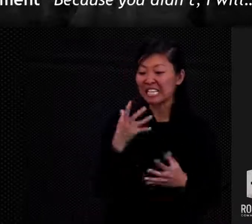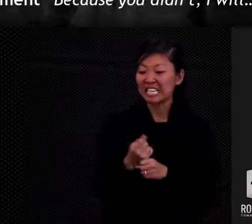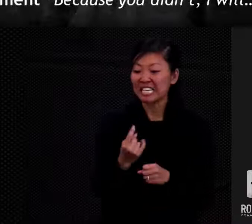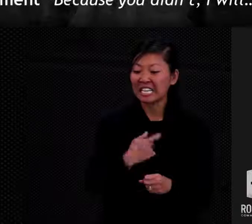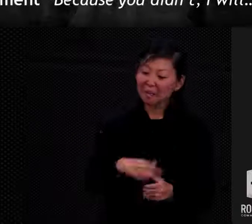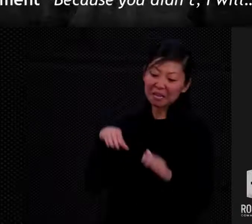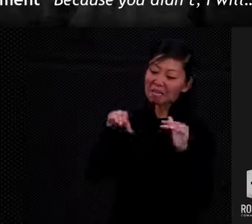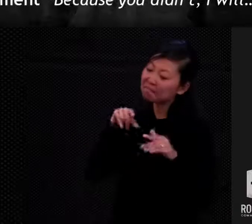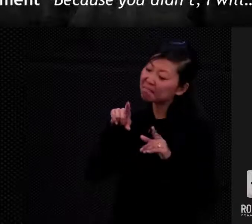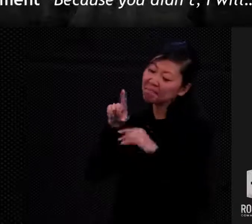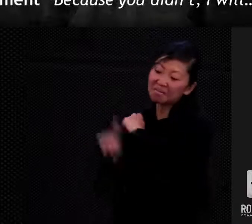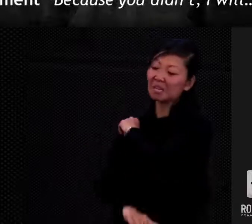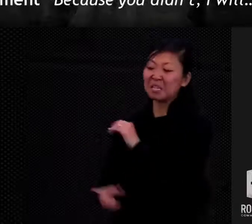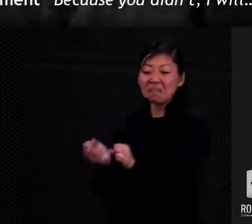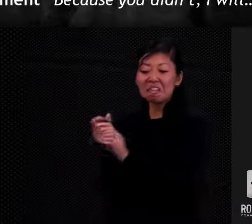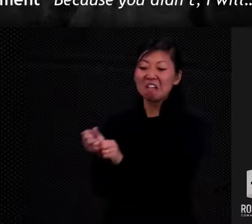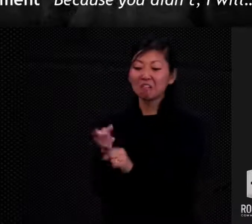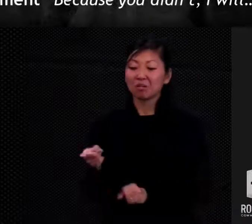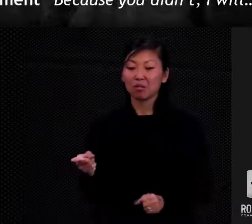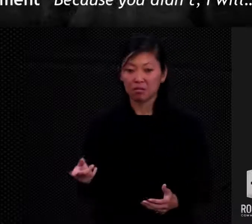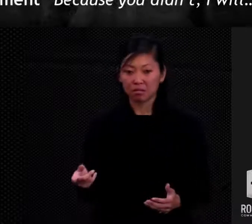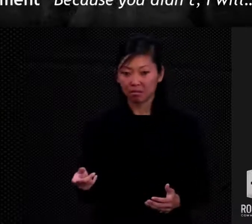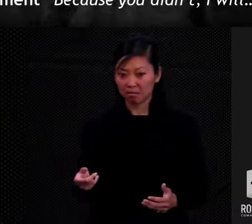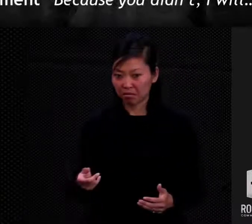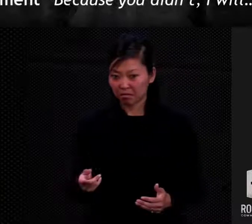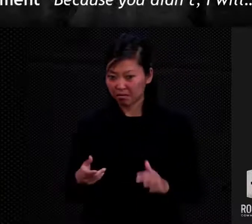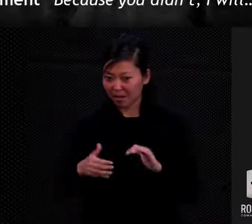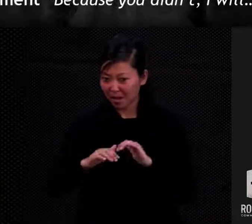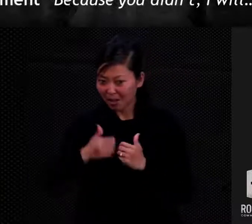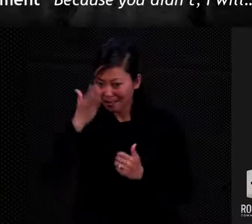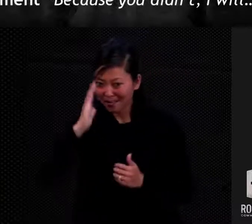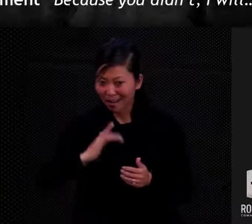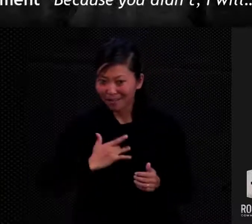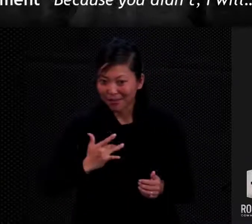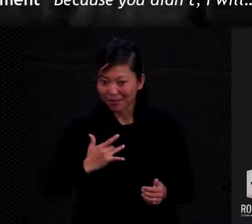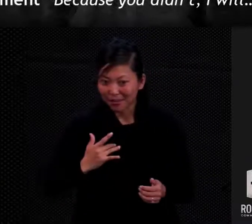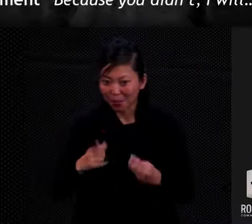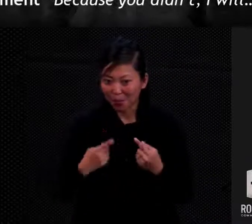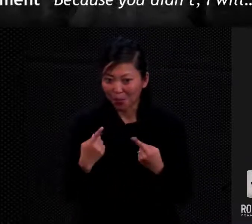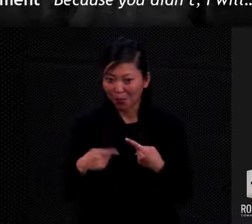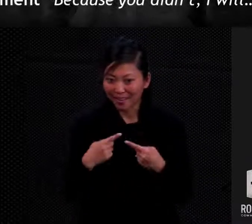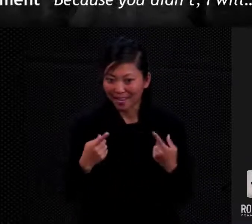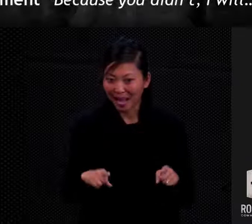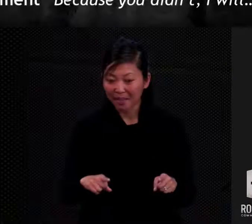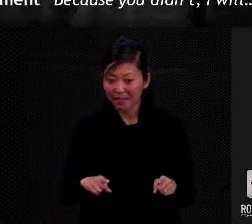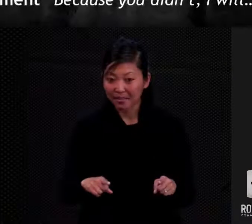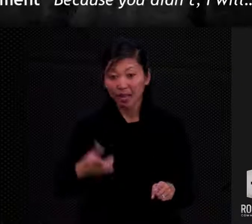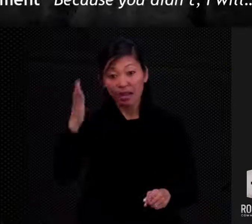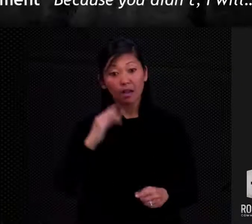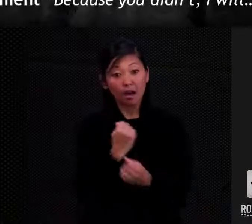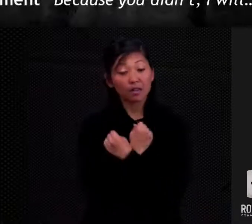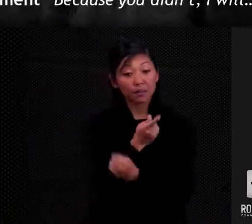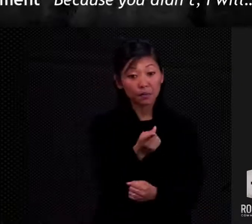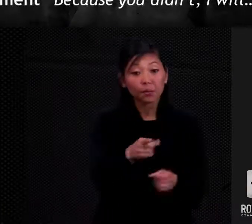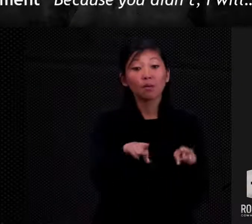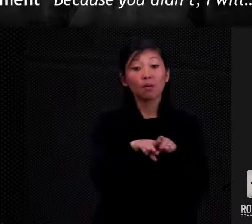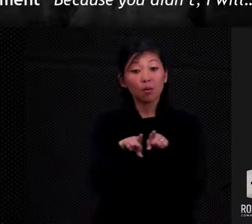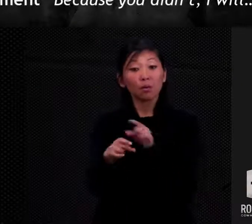that? Because here's the thing, God not only loves you, he loves the people that you explode on.